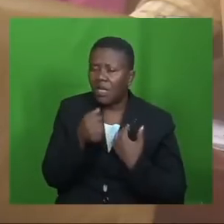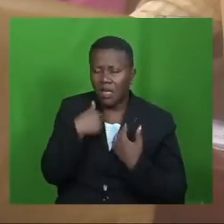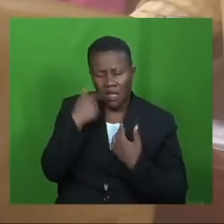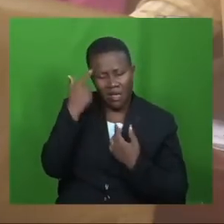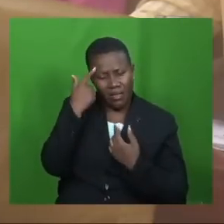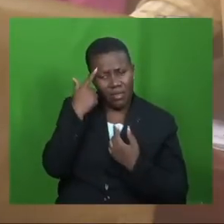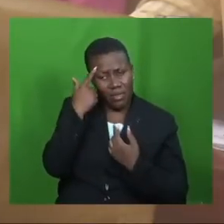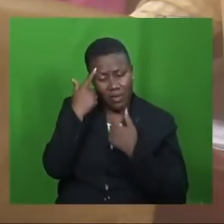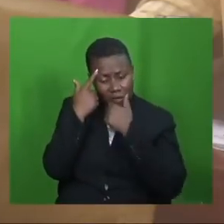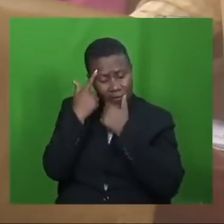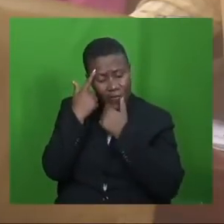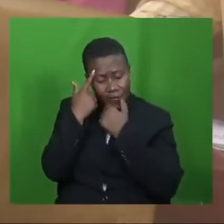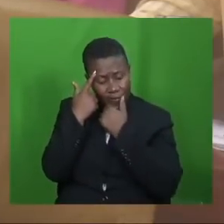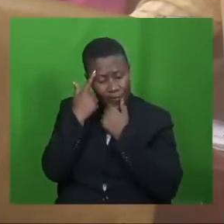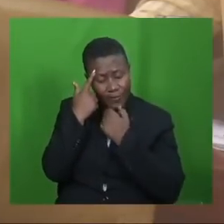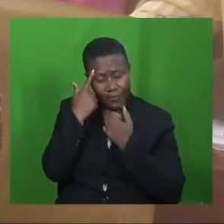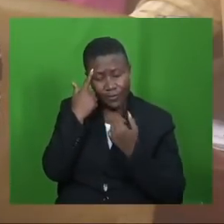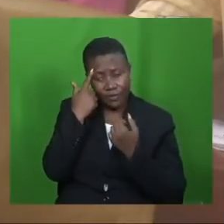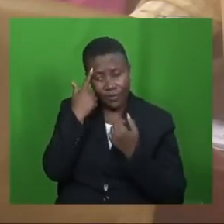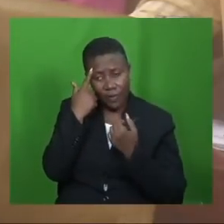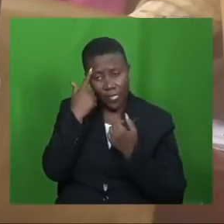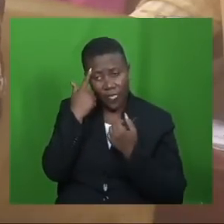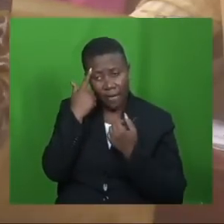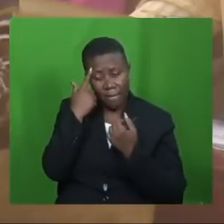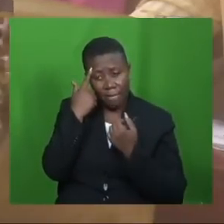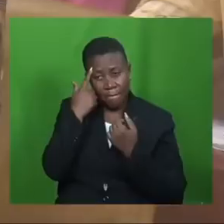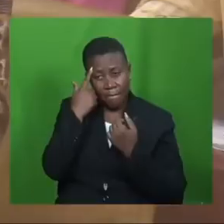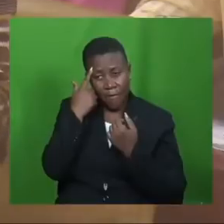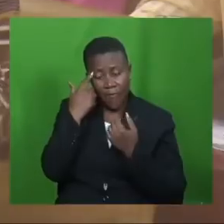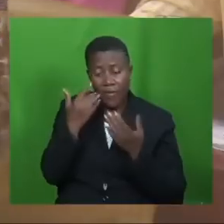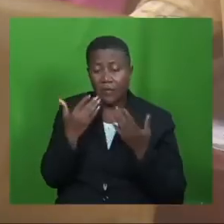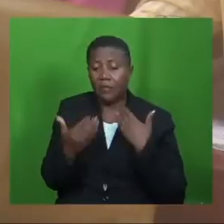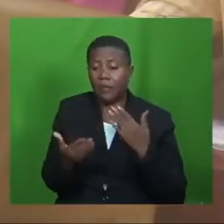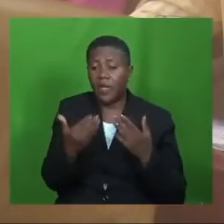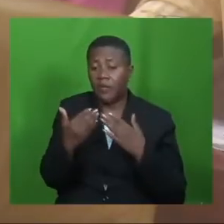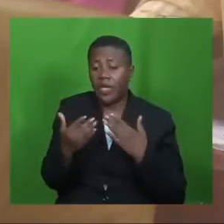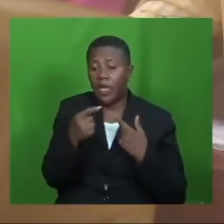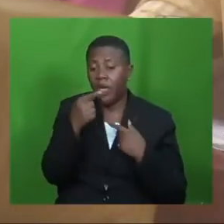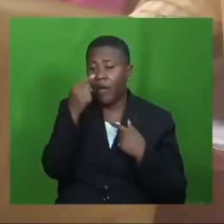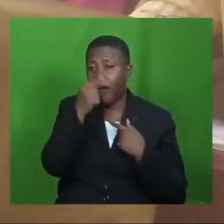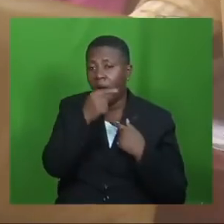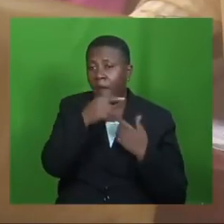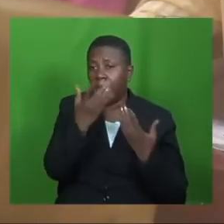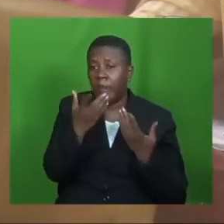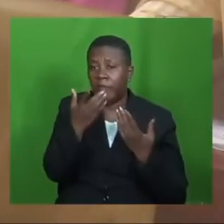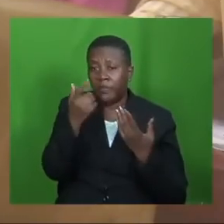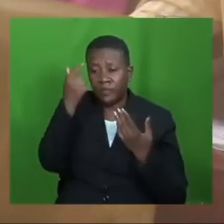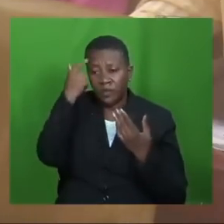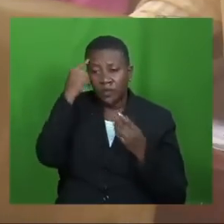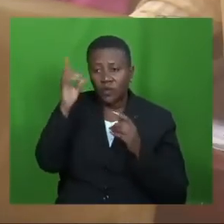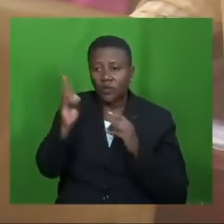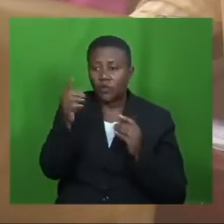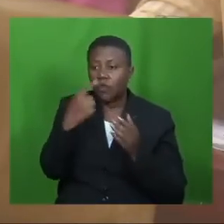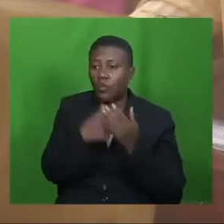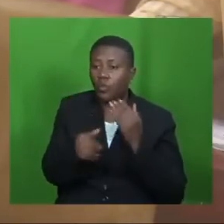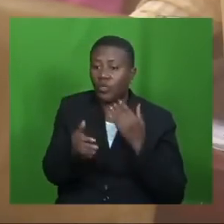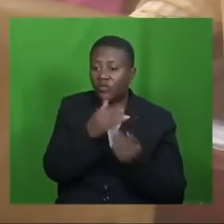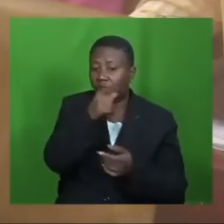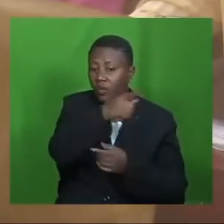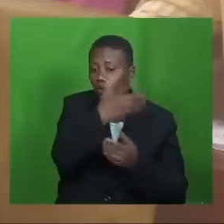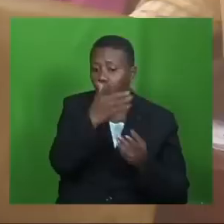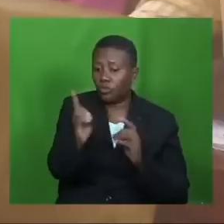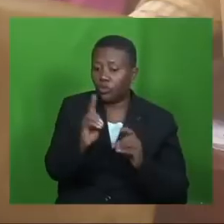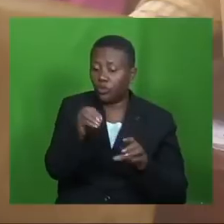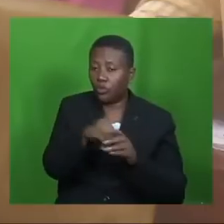to maybe they're going forward to do whatever they intend doing in Ghana. But you,